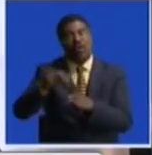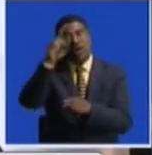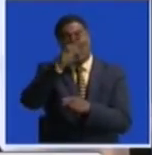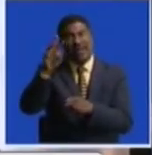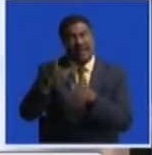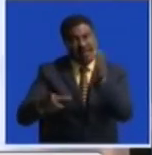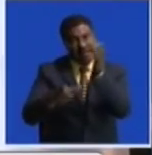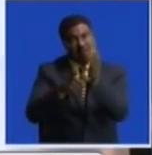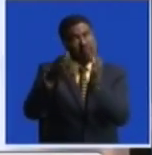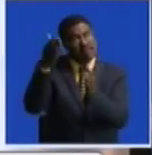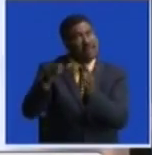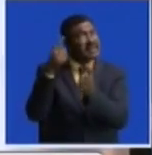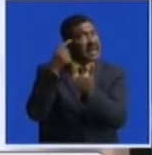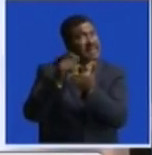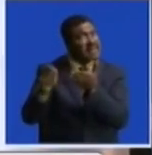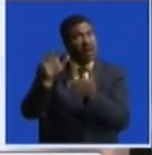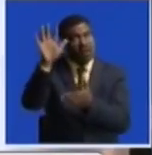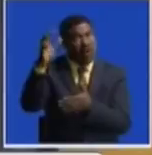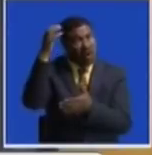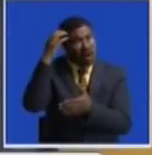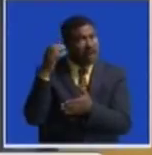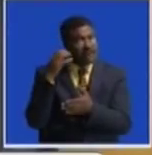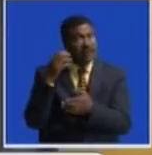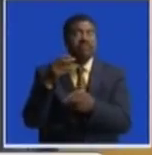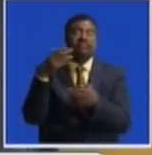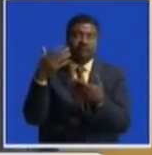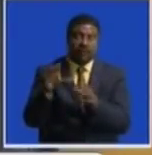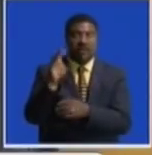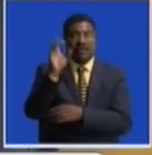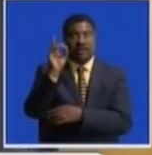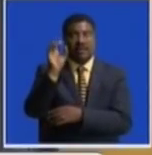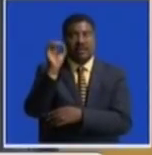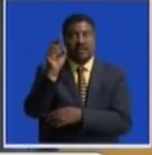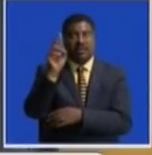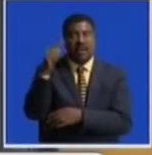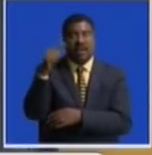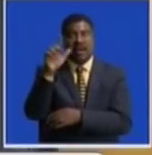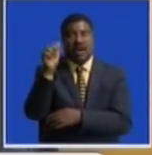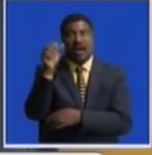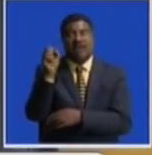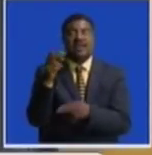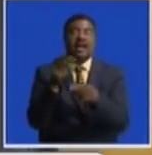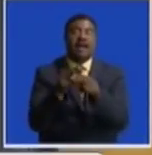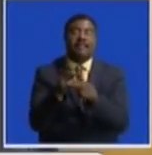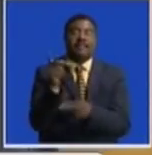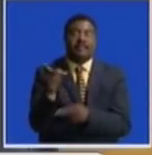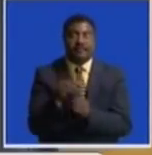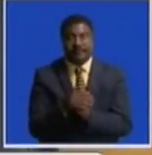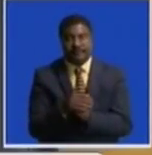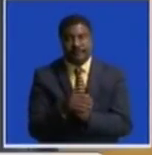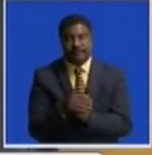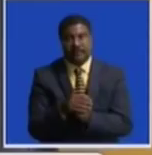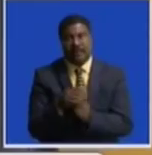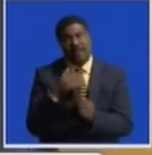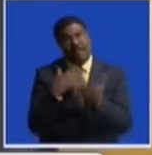Province Deputy Permanent Secretary Douglas Ngimbu at his office. We want to clarify to the community